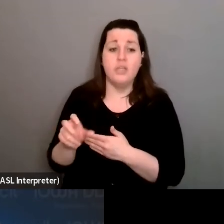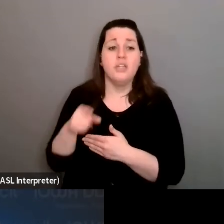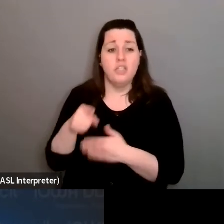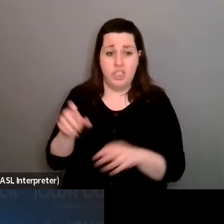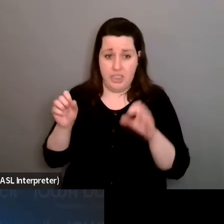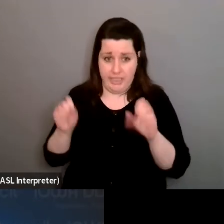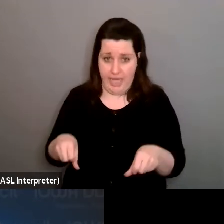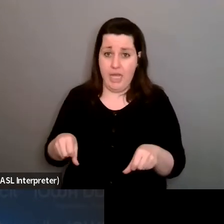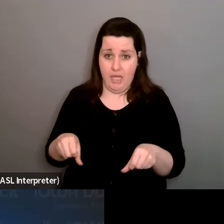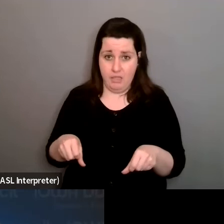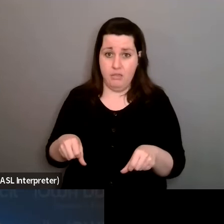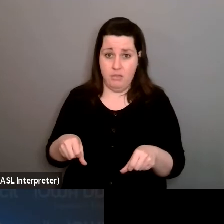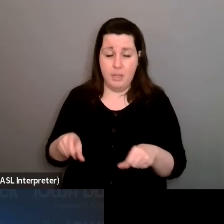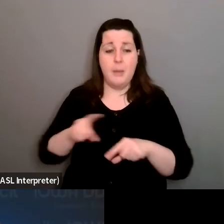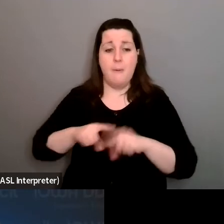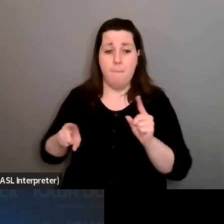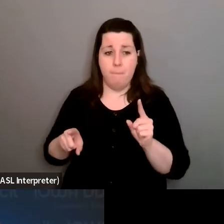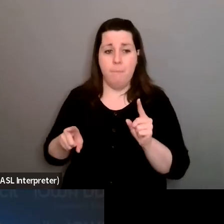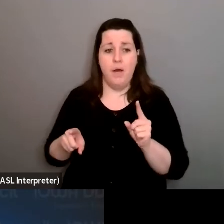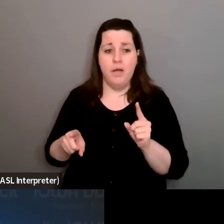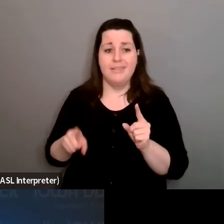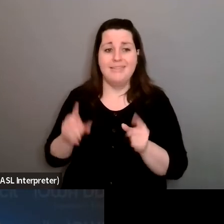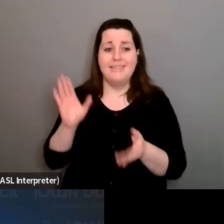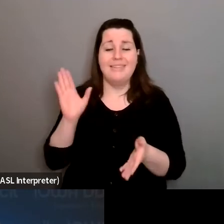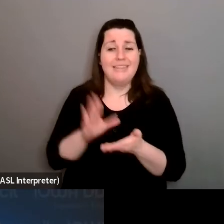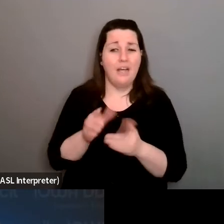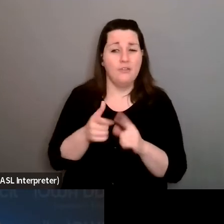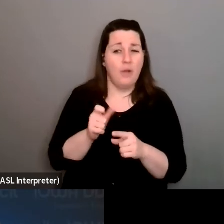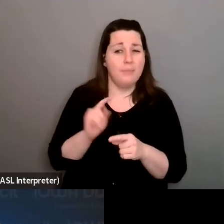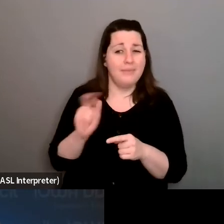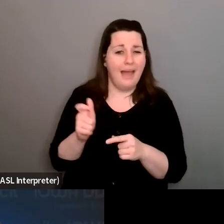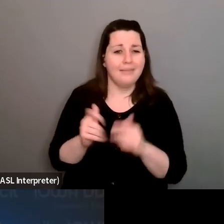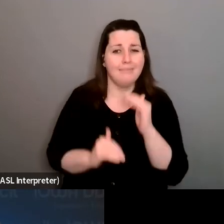$9,000, but the most she can deduct from her taxes is that